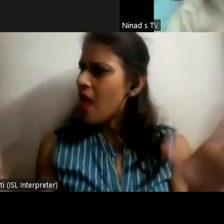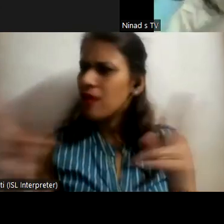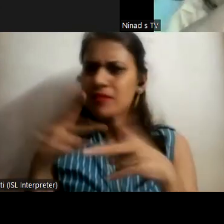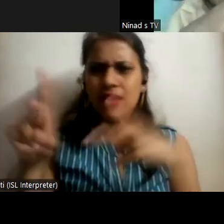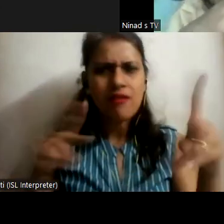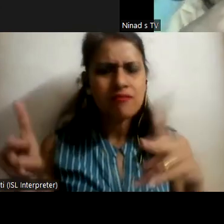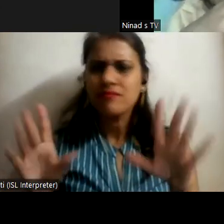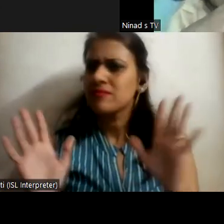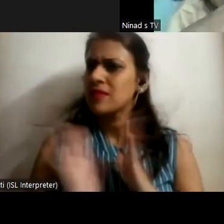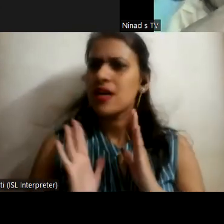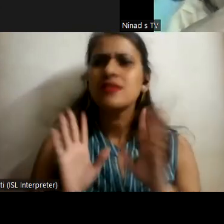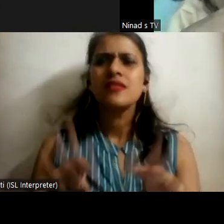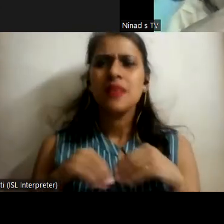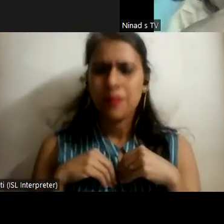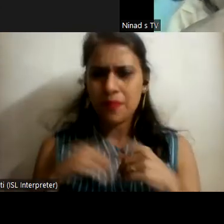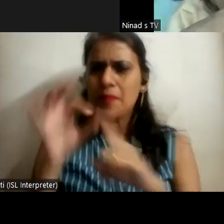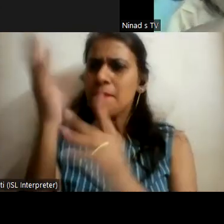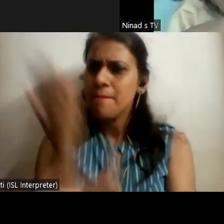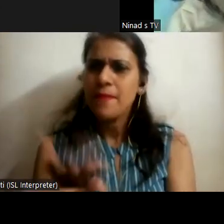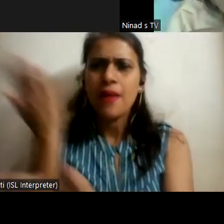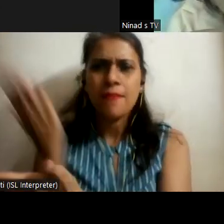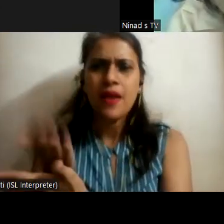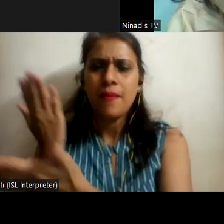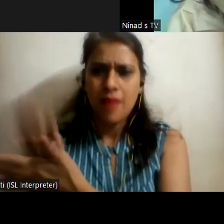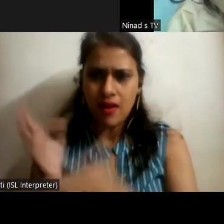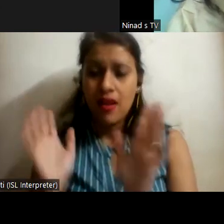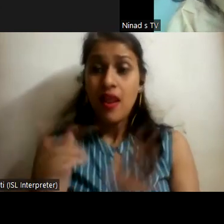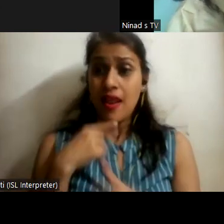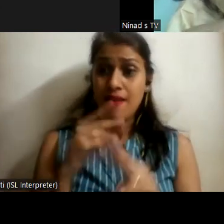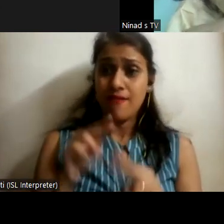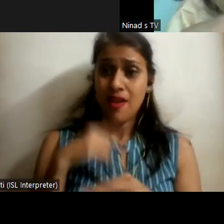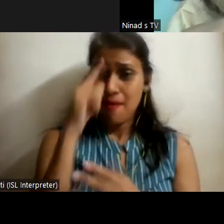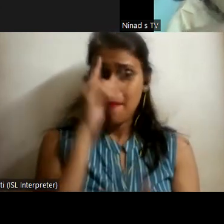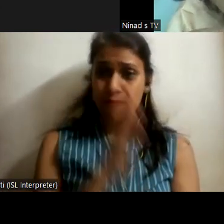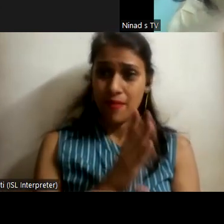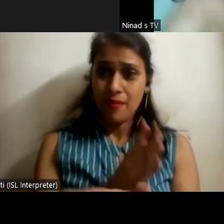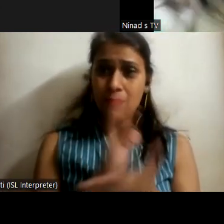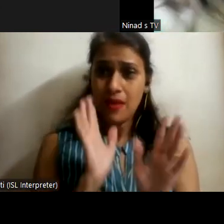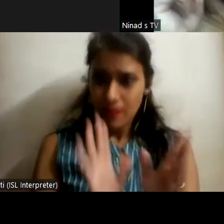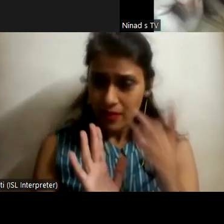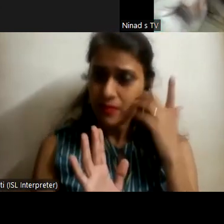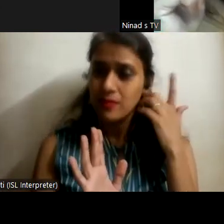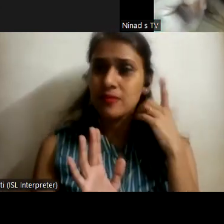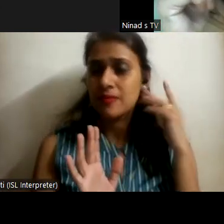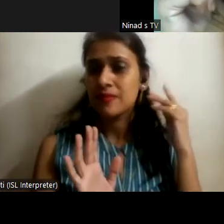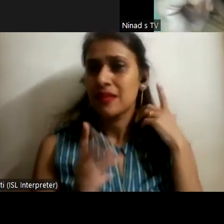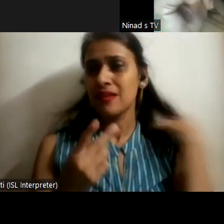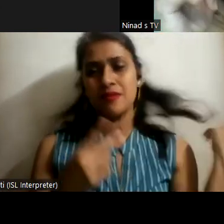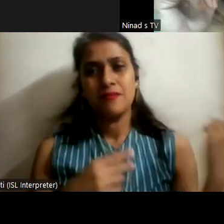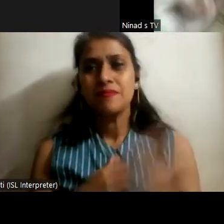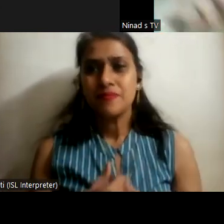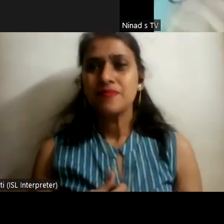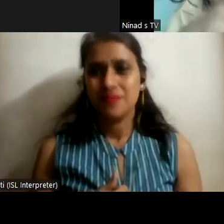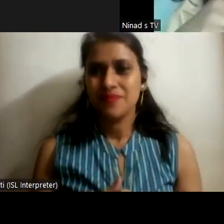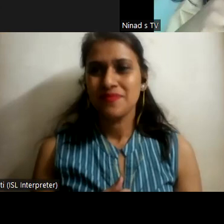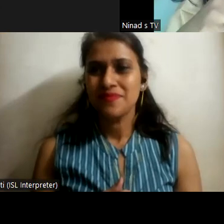to allow others to participate. And if you believe in that, I'm sure your actions will also translate that, your